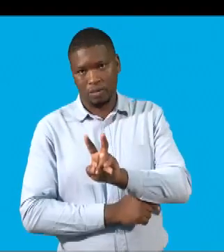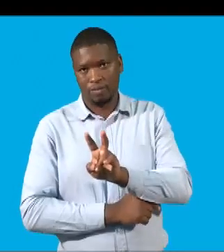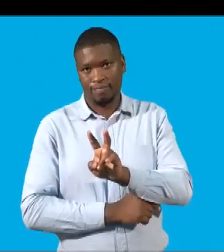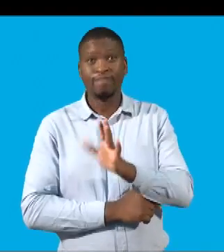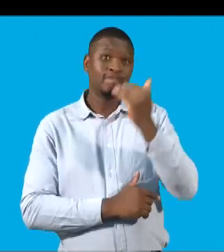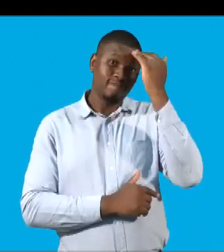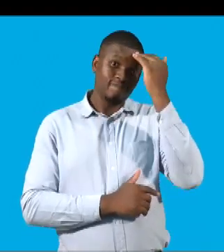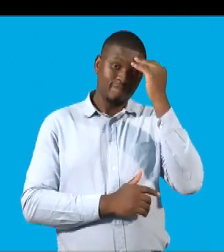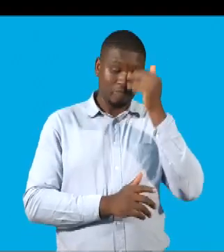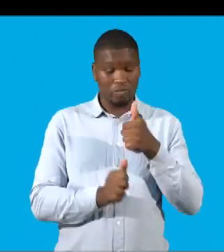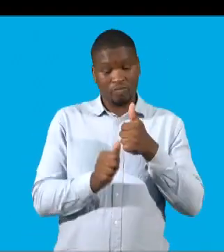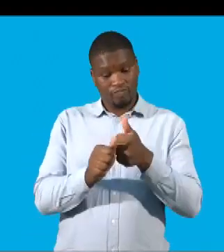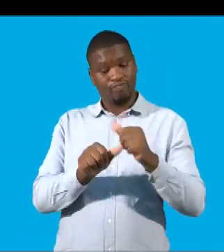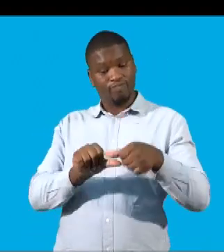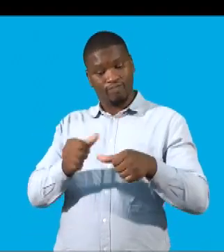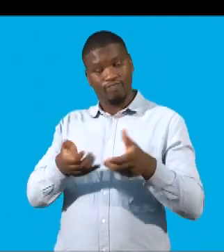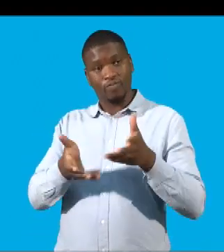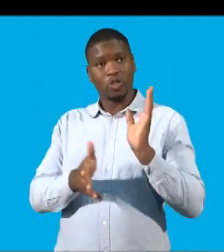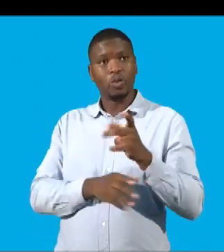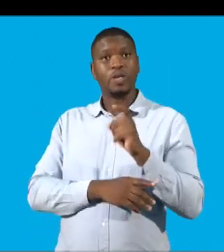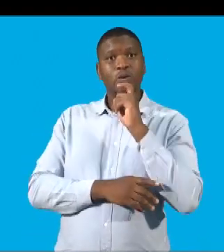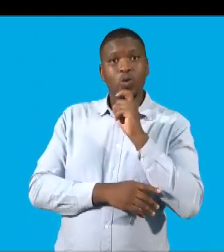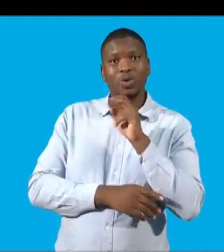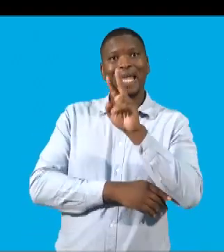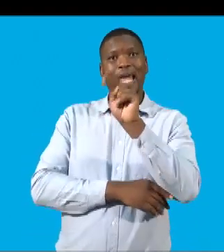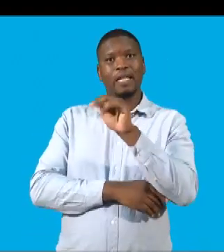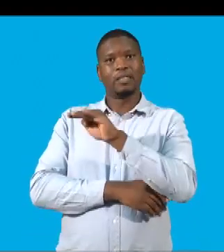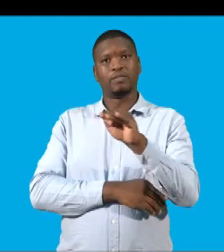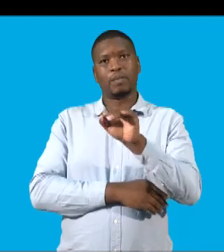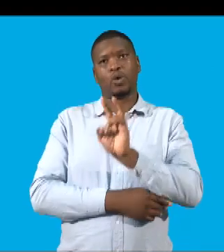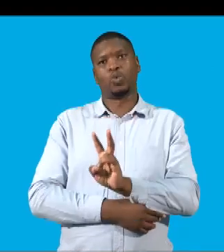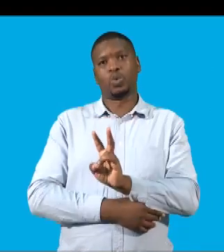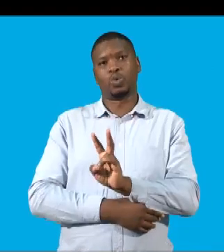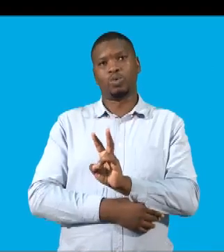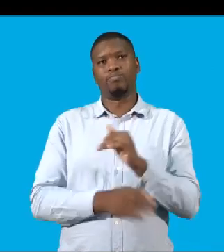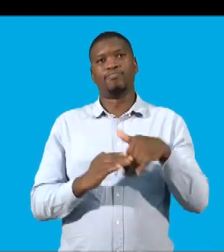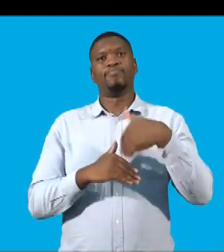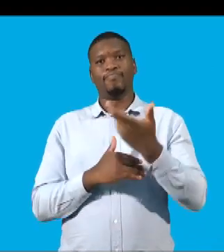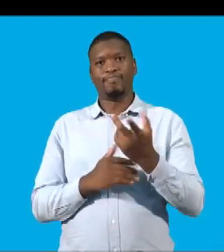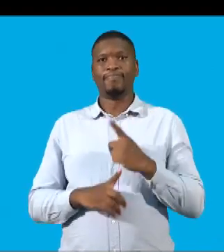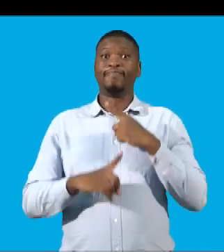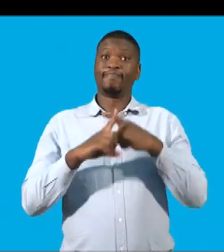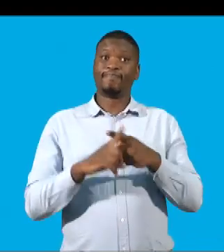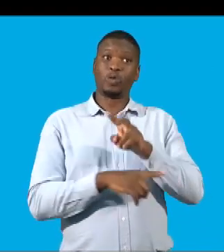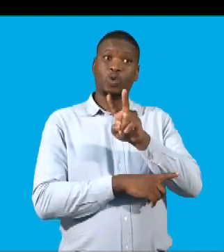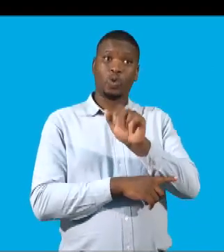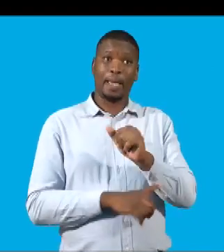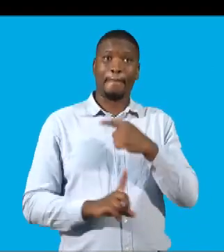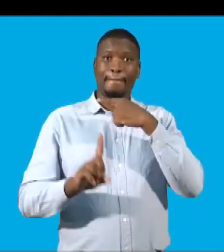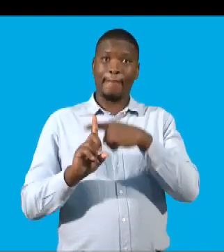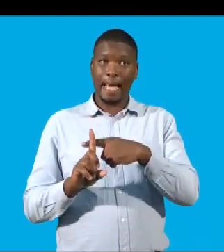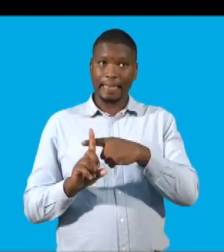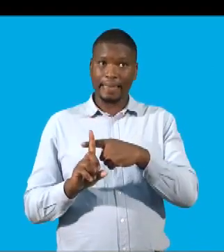So we know that when it comes to formulas, we will be working with n divided by 2, and that will be multiplied by a